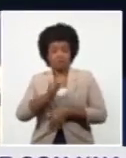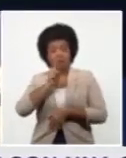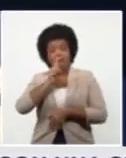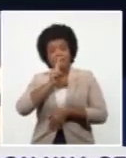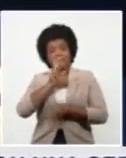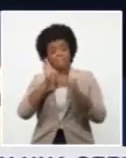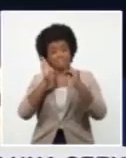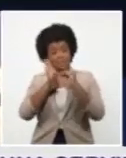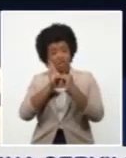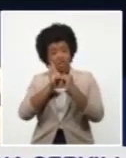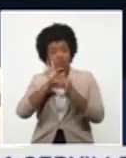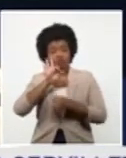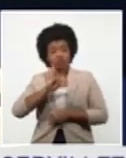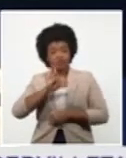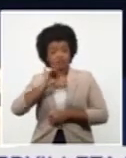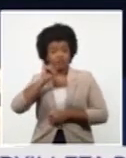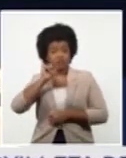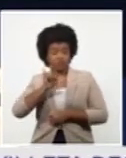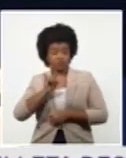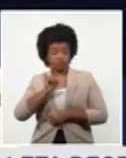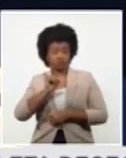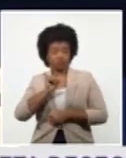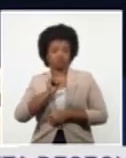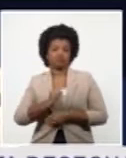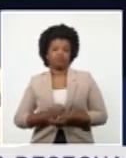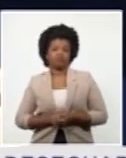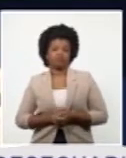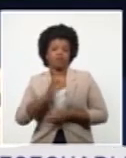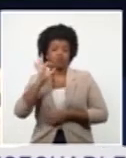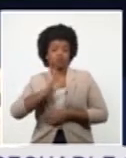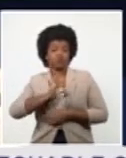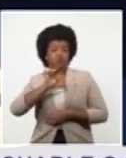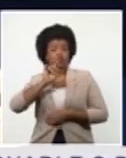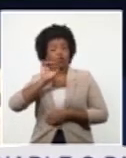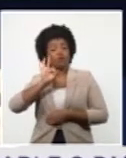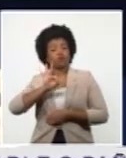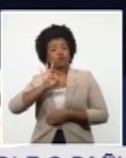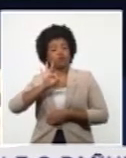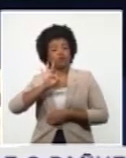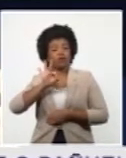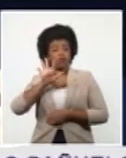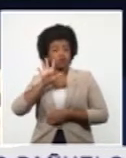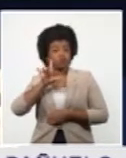And in this way, in the behavior of the pandemic in Cuba, of the